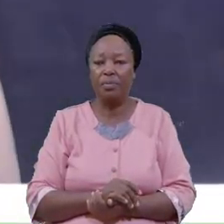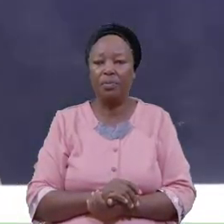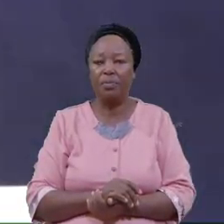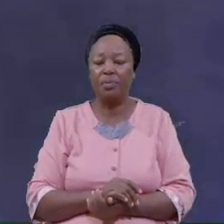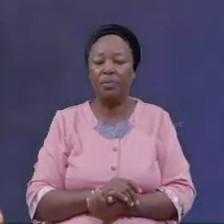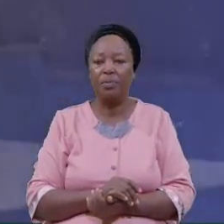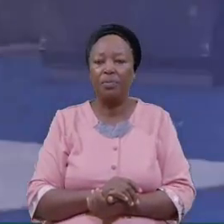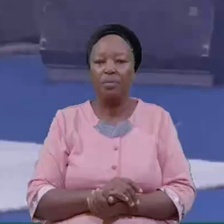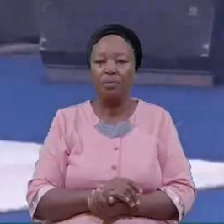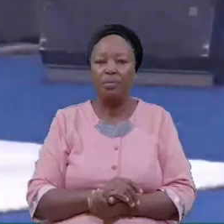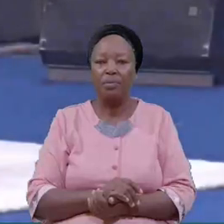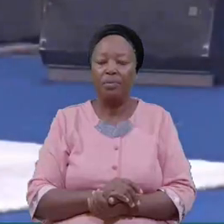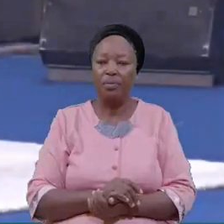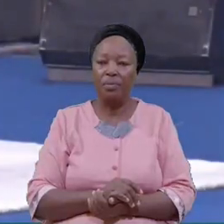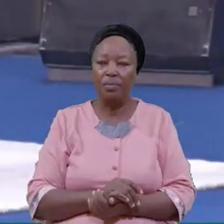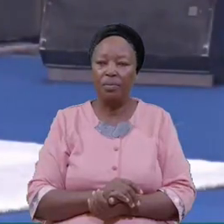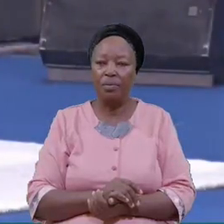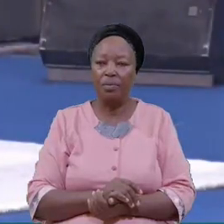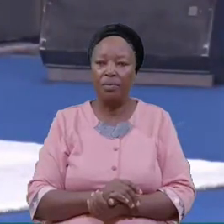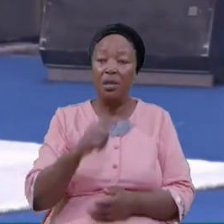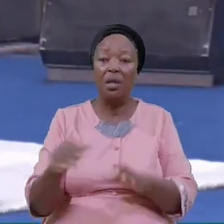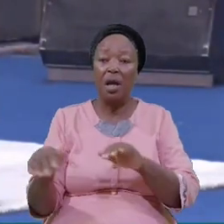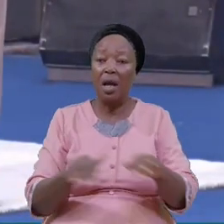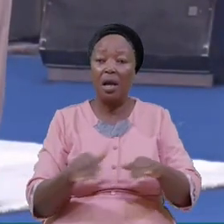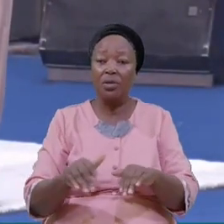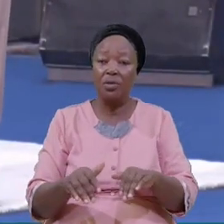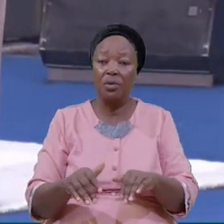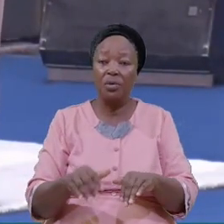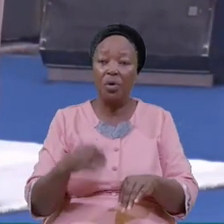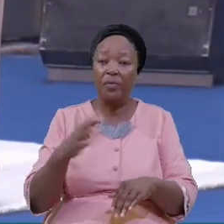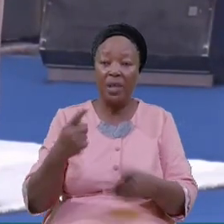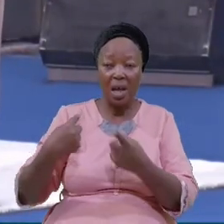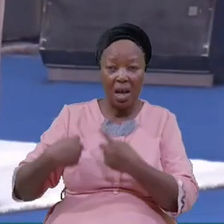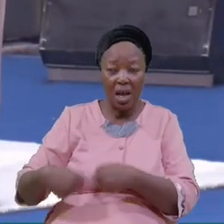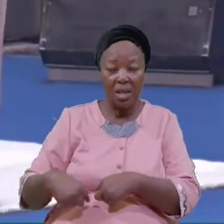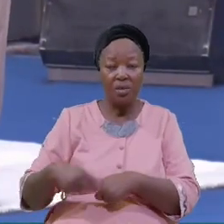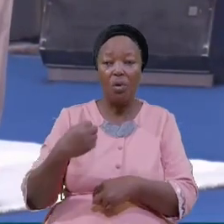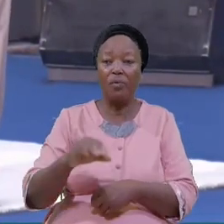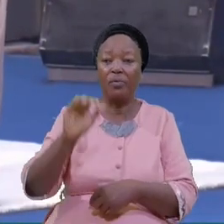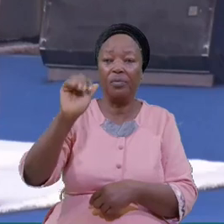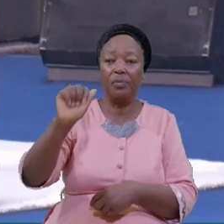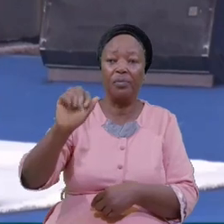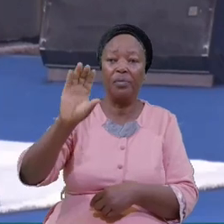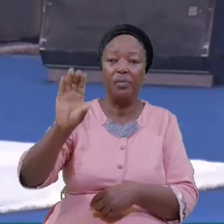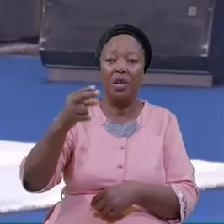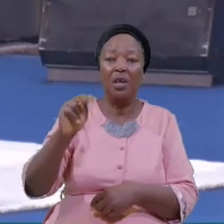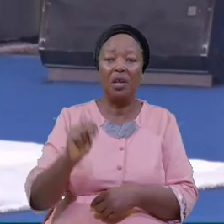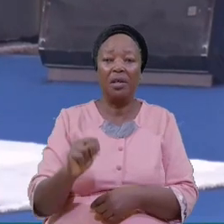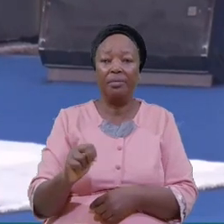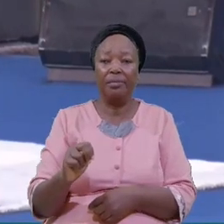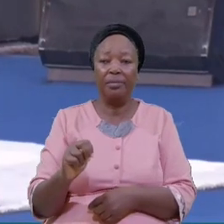car ils seront appelés fils de Dieu. The action of the acts of Achan. Les actions du cœur d'Achan.